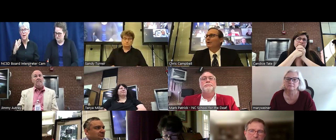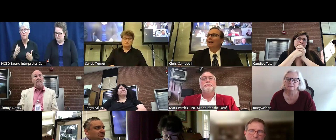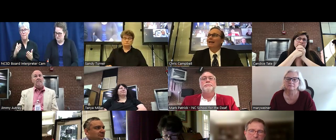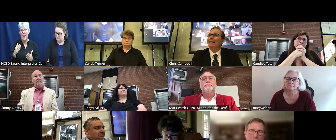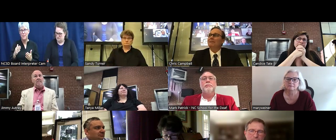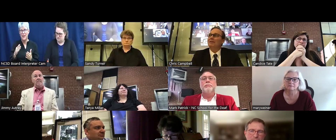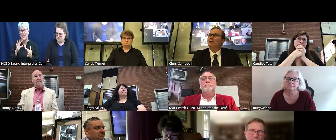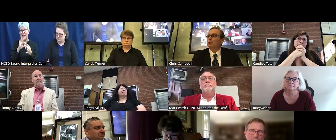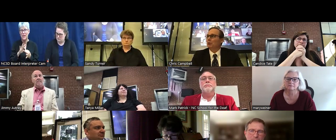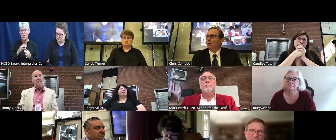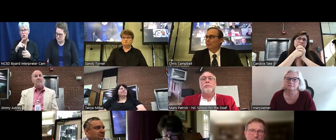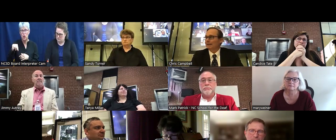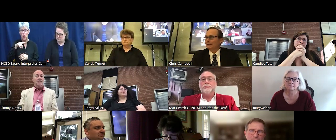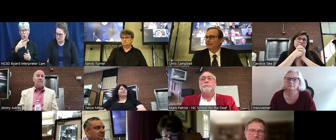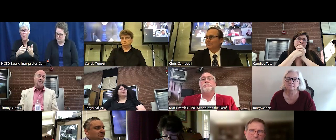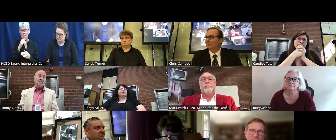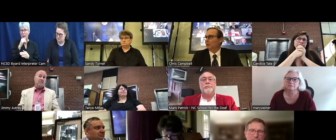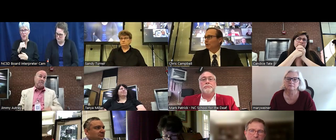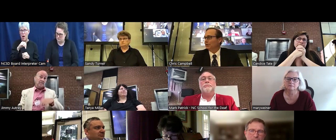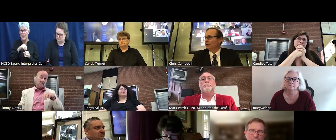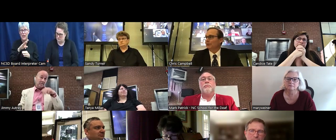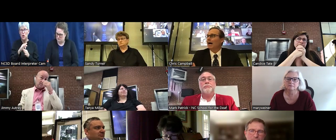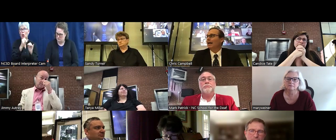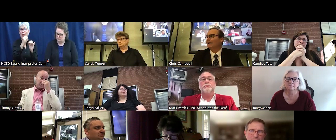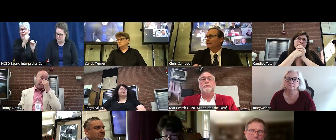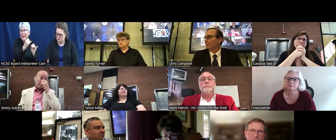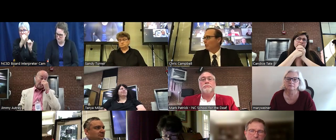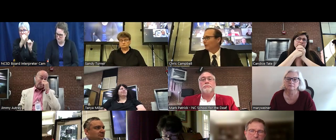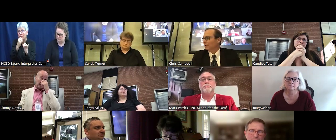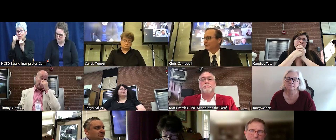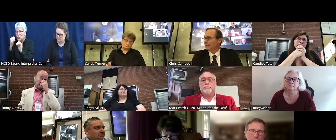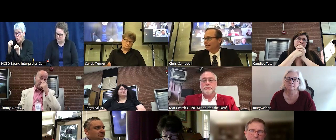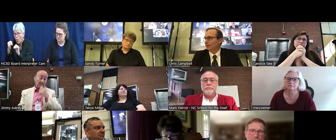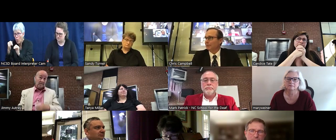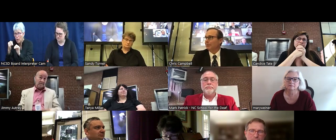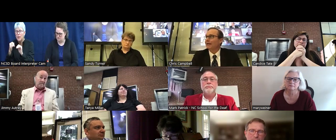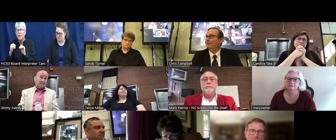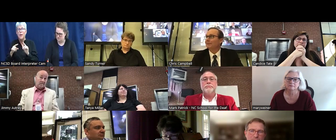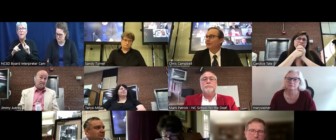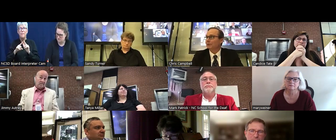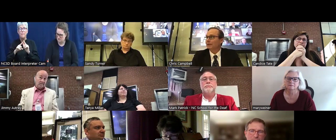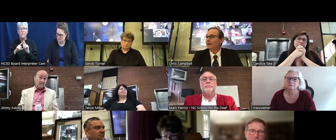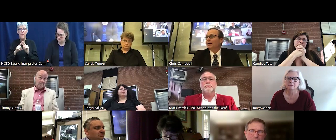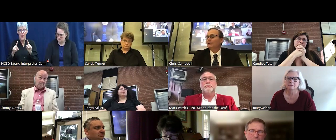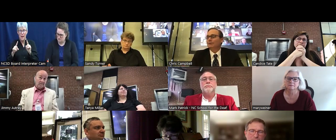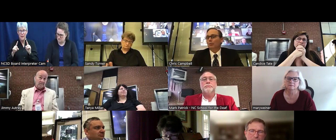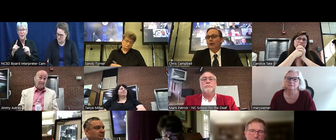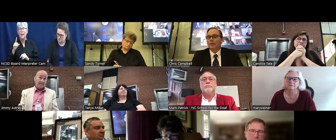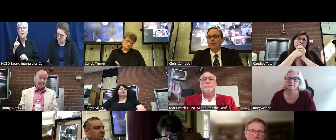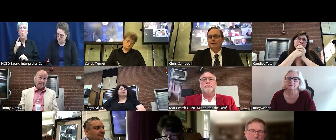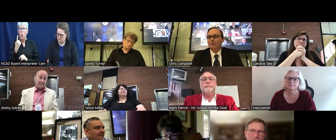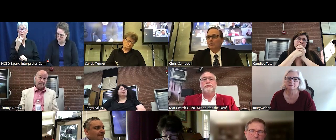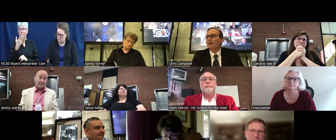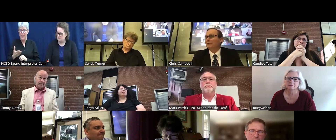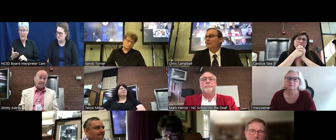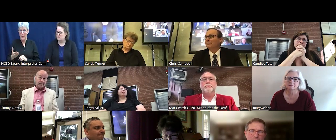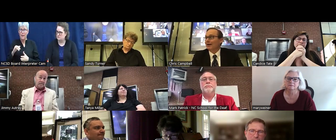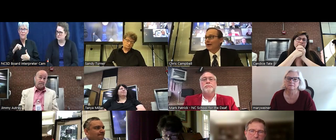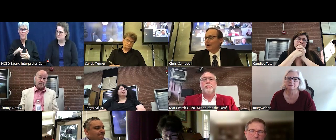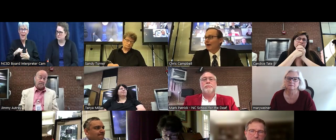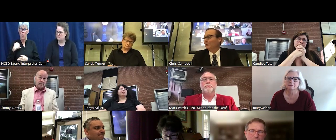you in your individual capacities if you were sued not as a Board of Trustees member, but individually. So one of the things that we